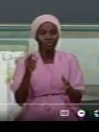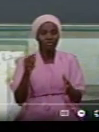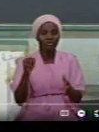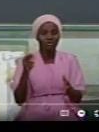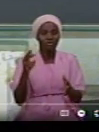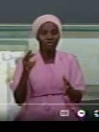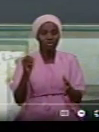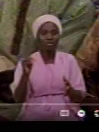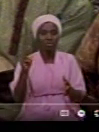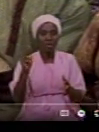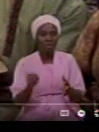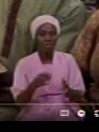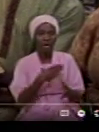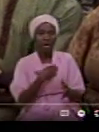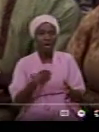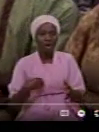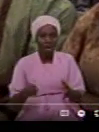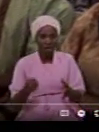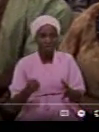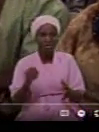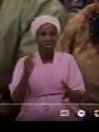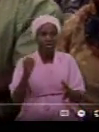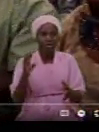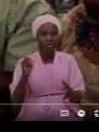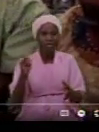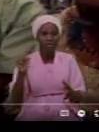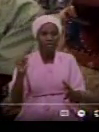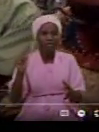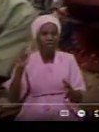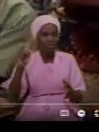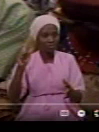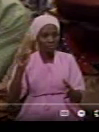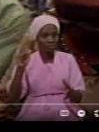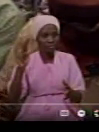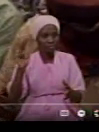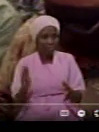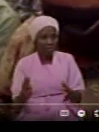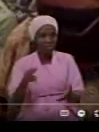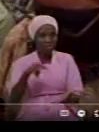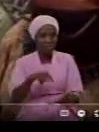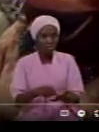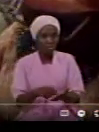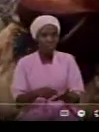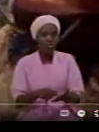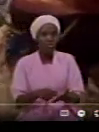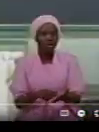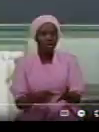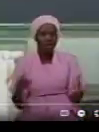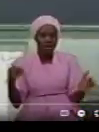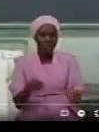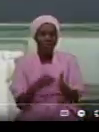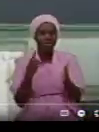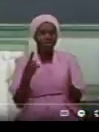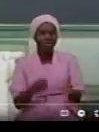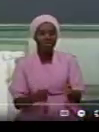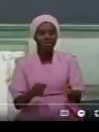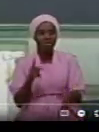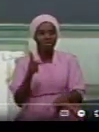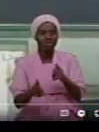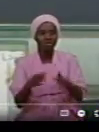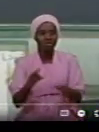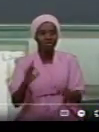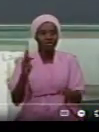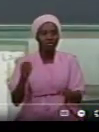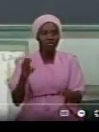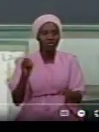up against the inhabitants of Mount Seir to utterly slay and to destroy them. And when